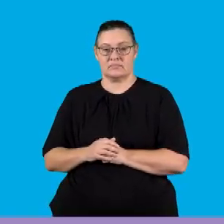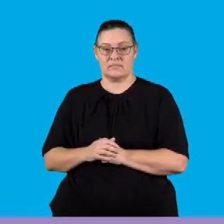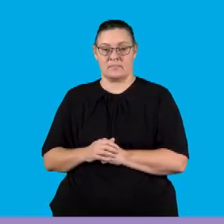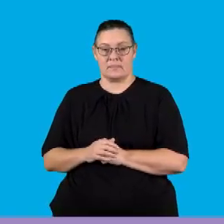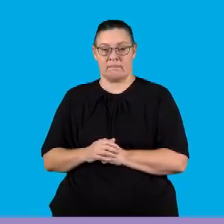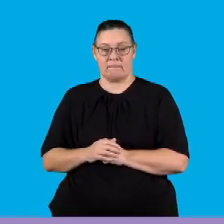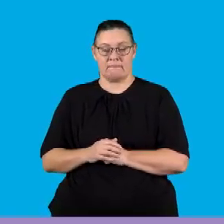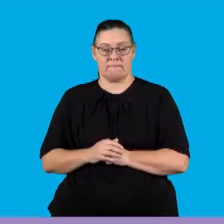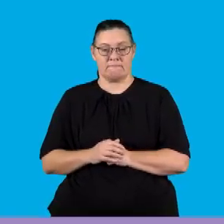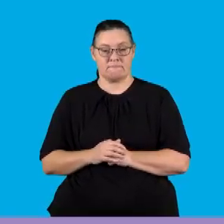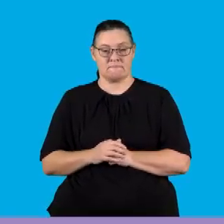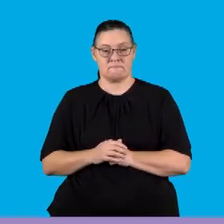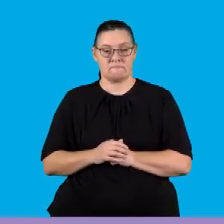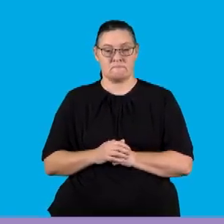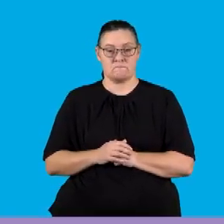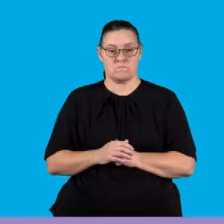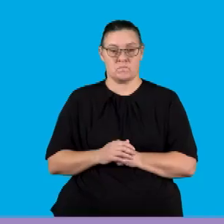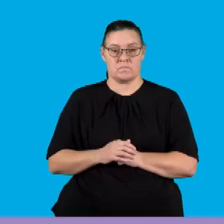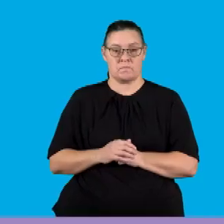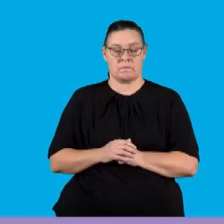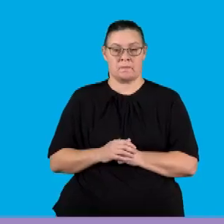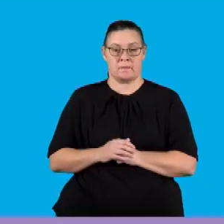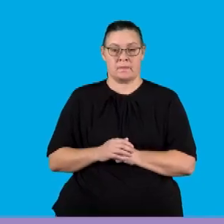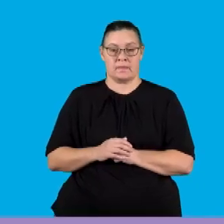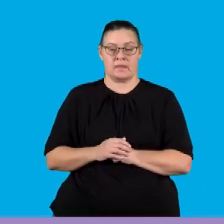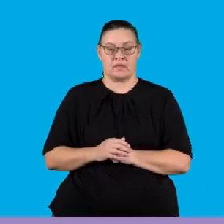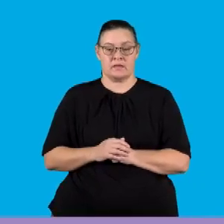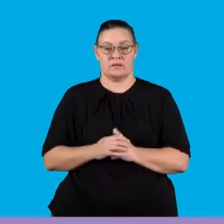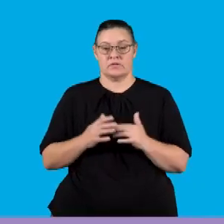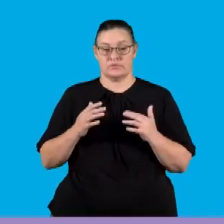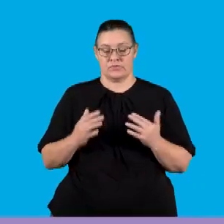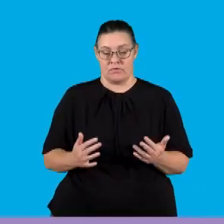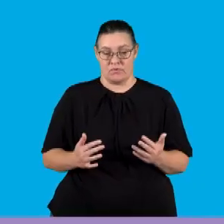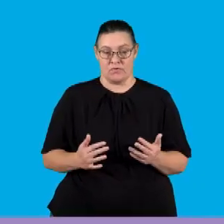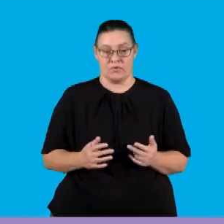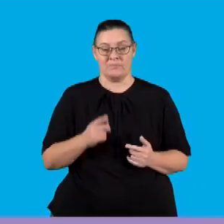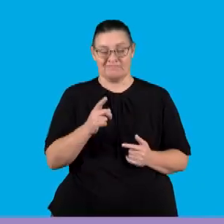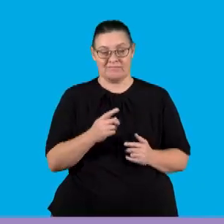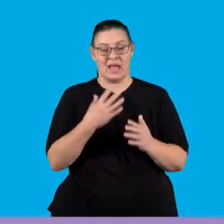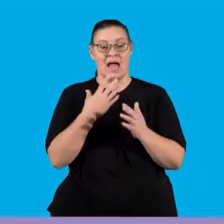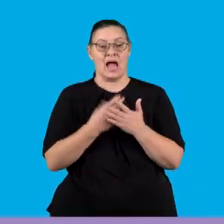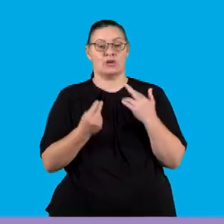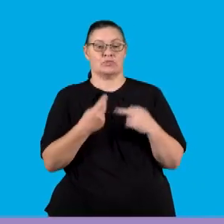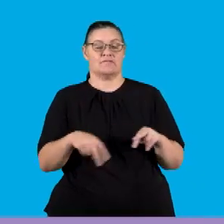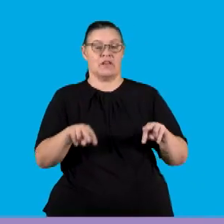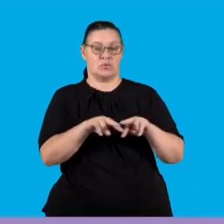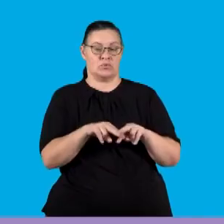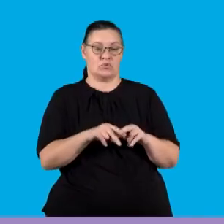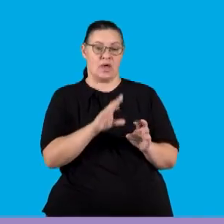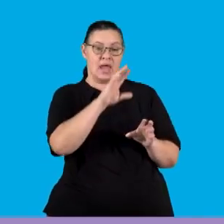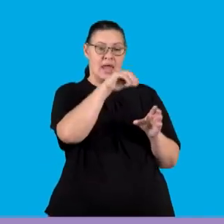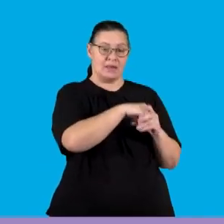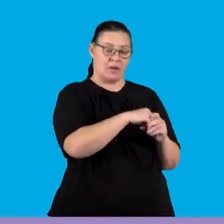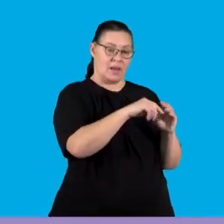3, we are going to get an answer of 51. So those are the output values. So when